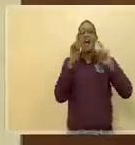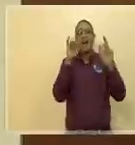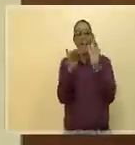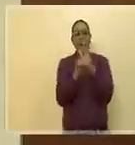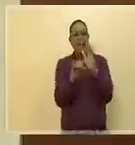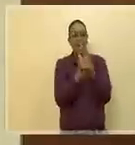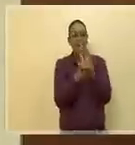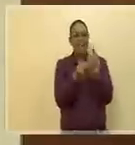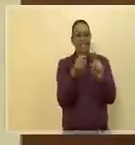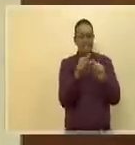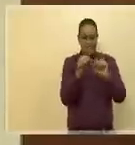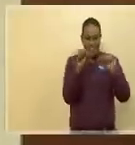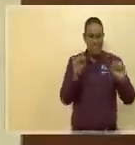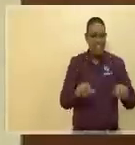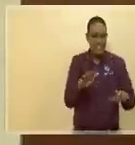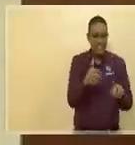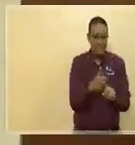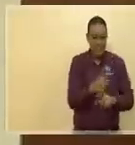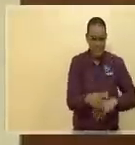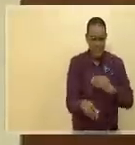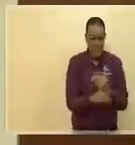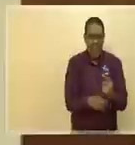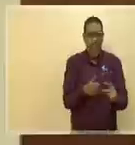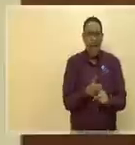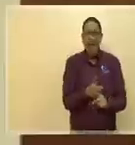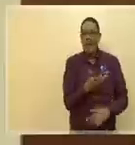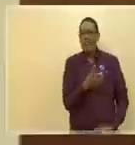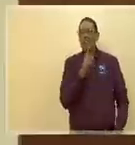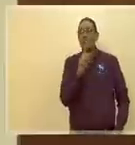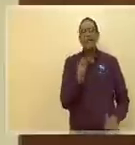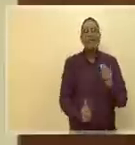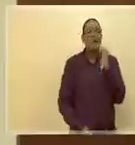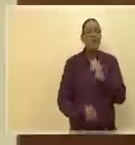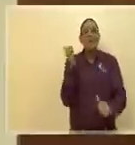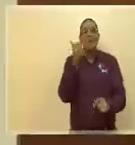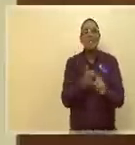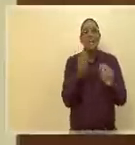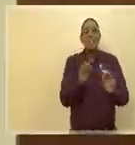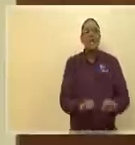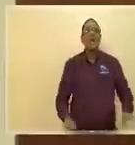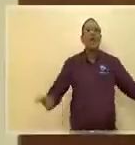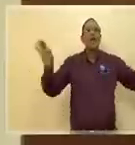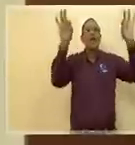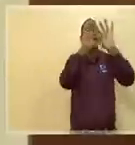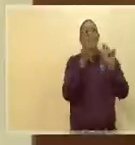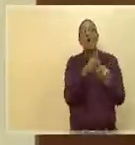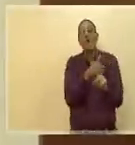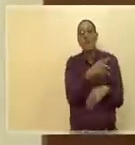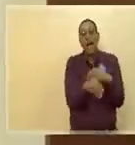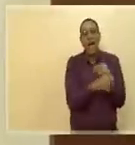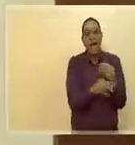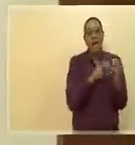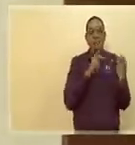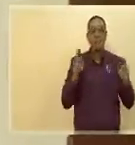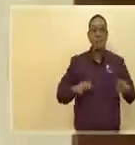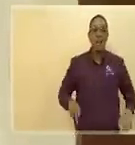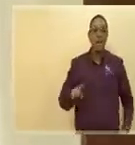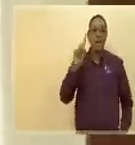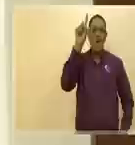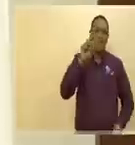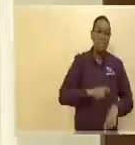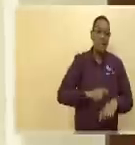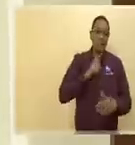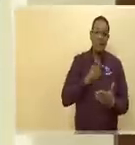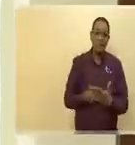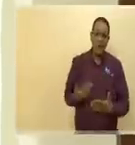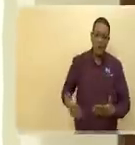Identification System is the most important signing ceremony, in fact,